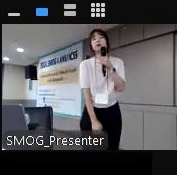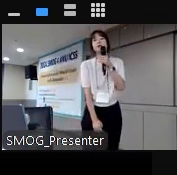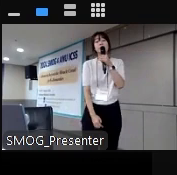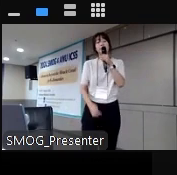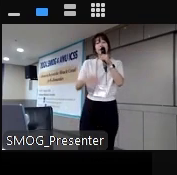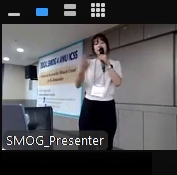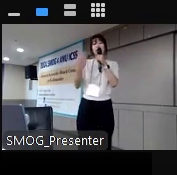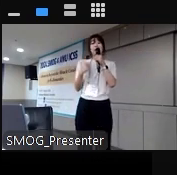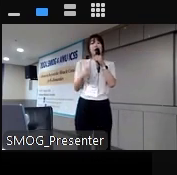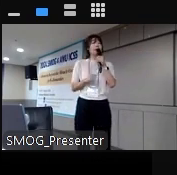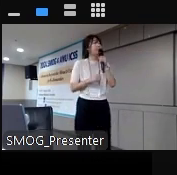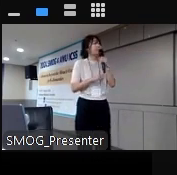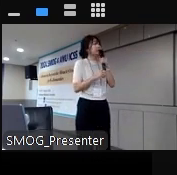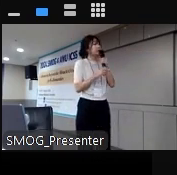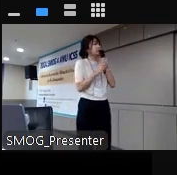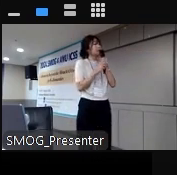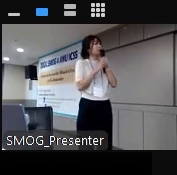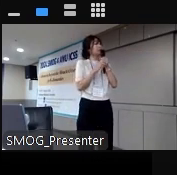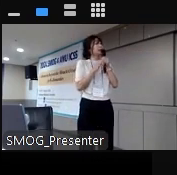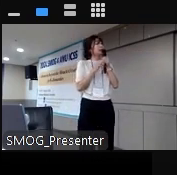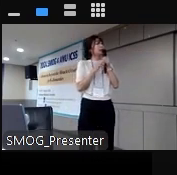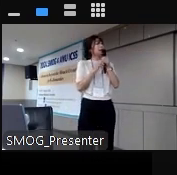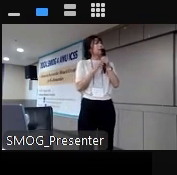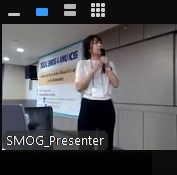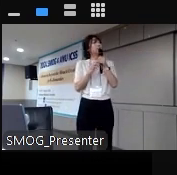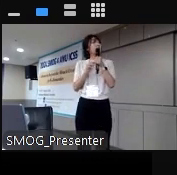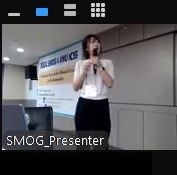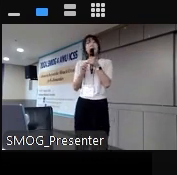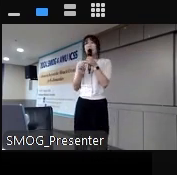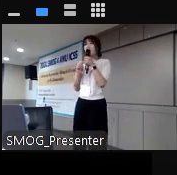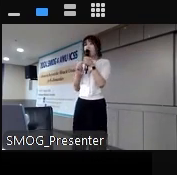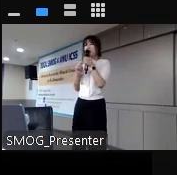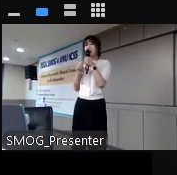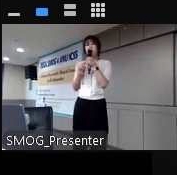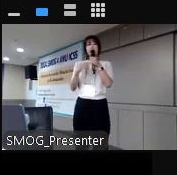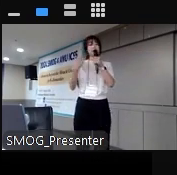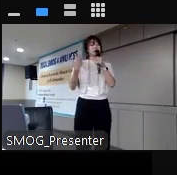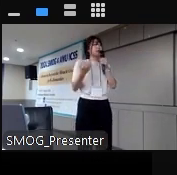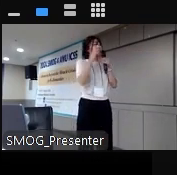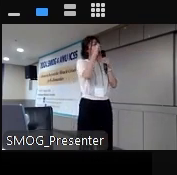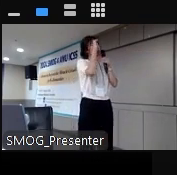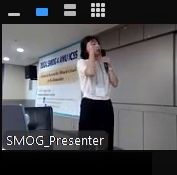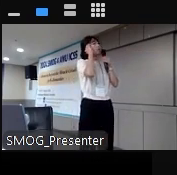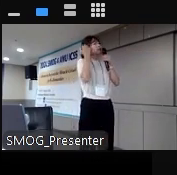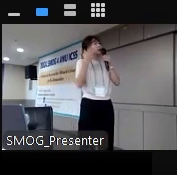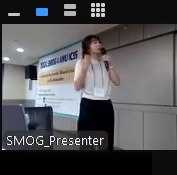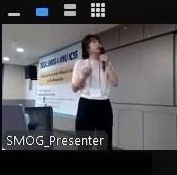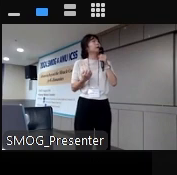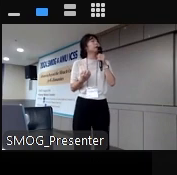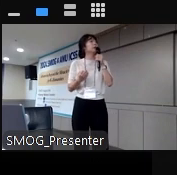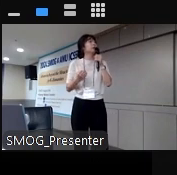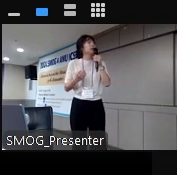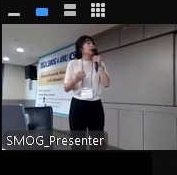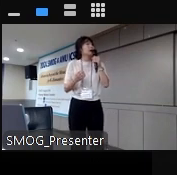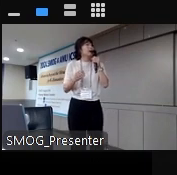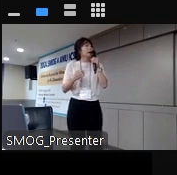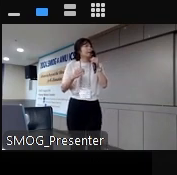So to summarize our consultation data, loci are not obligatory. So this is first